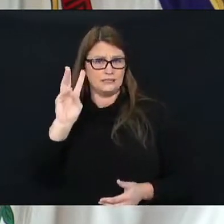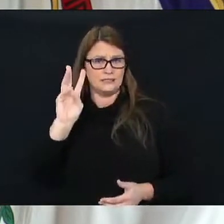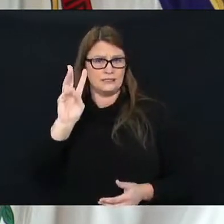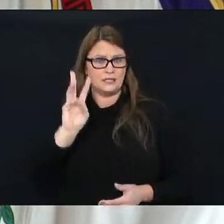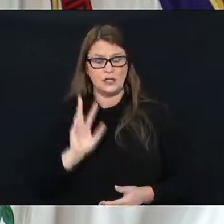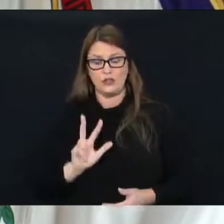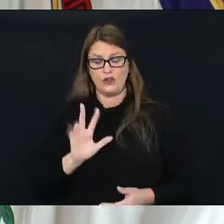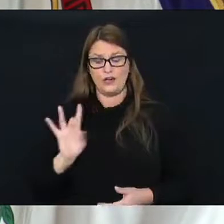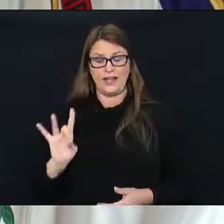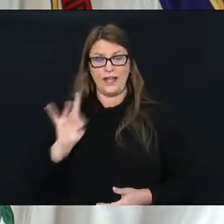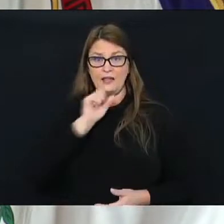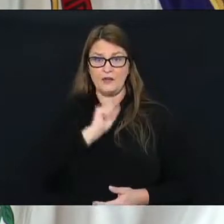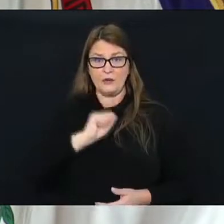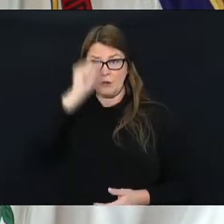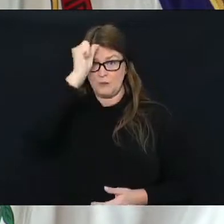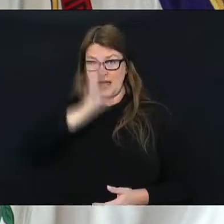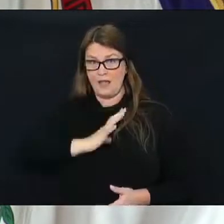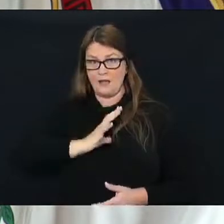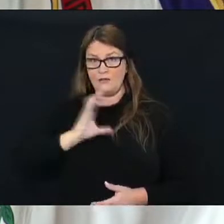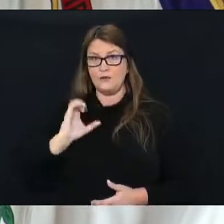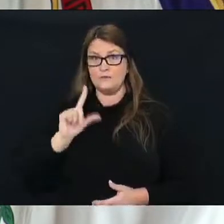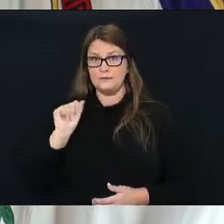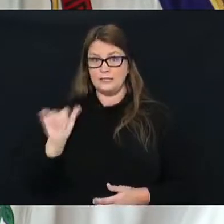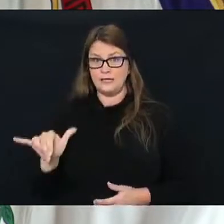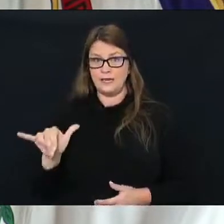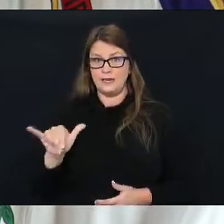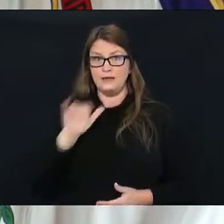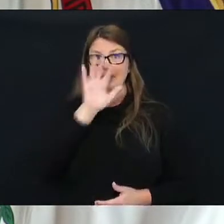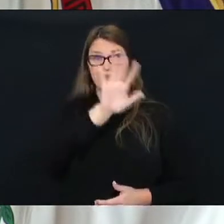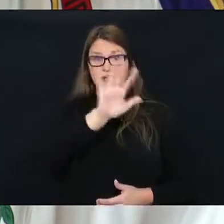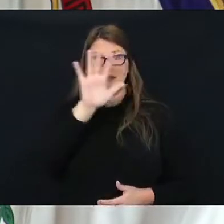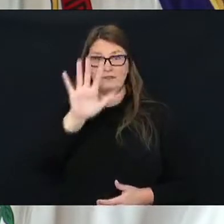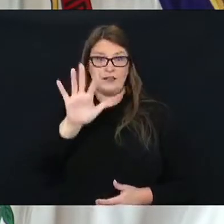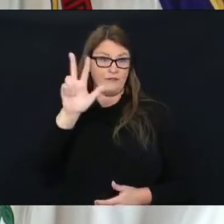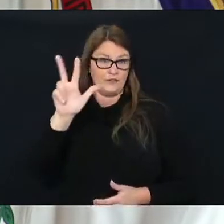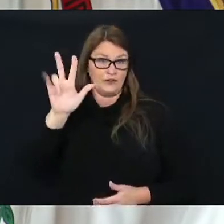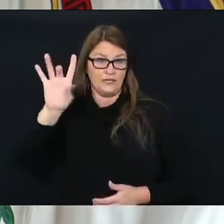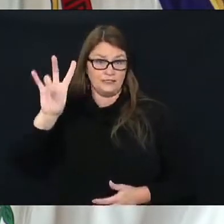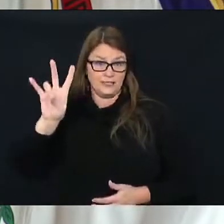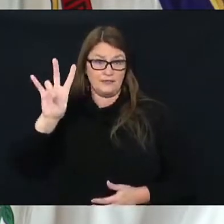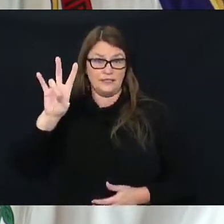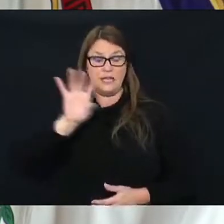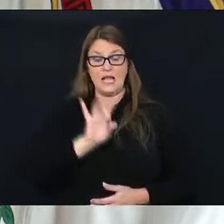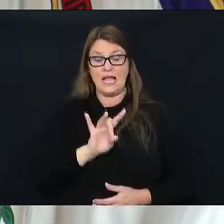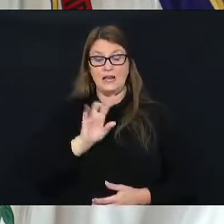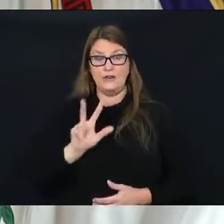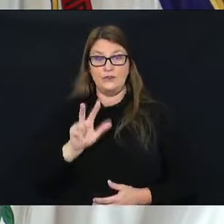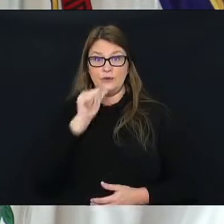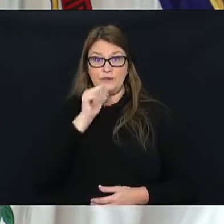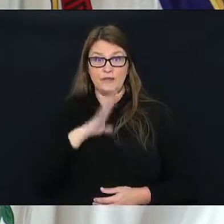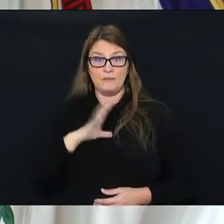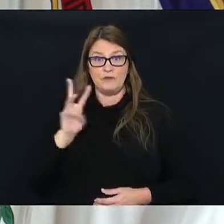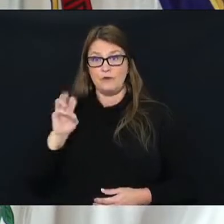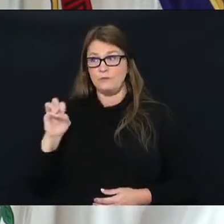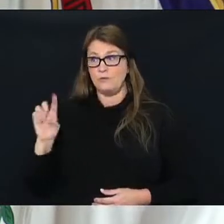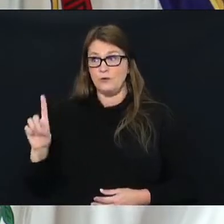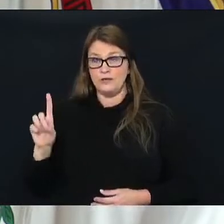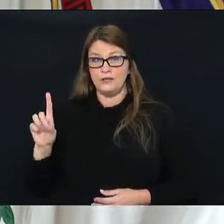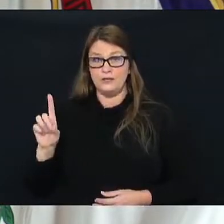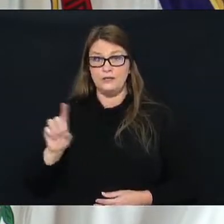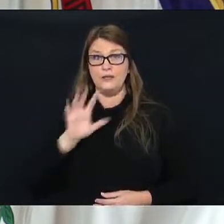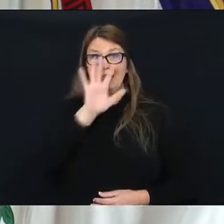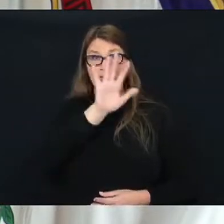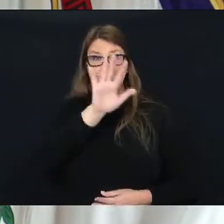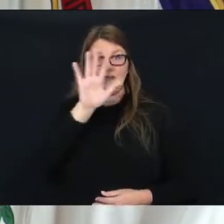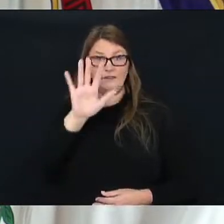said, is a 38-year-old male from Clay County. The 5,537th death, an 83-year-old female from Wood County.